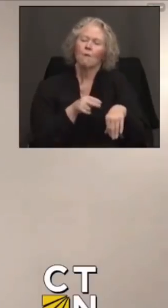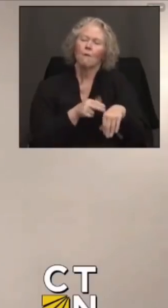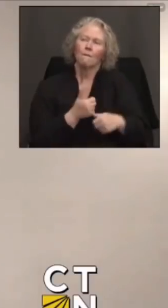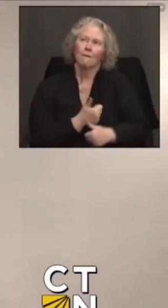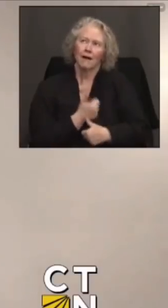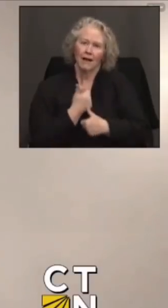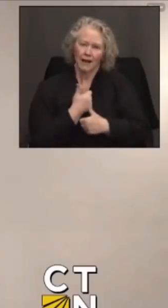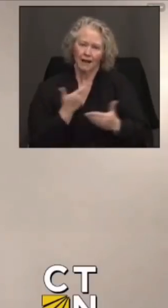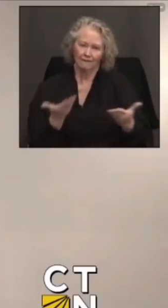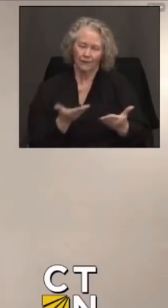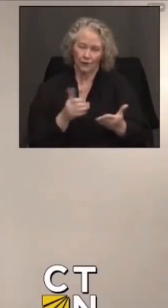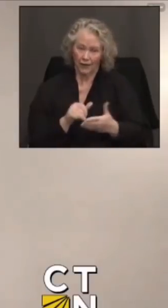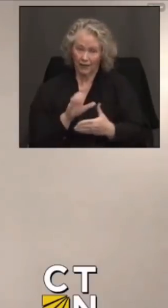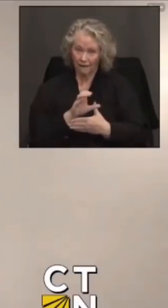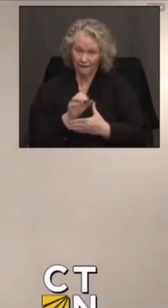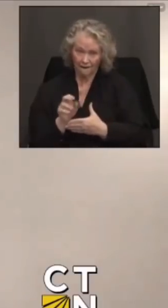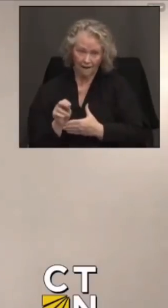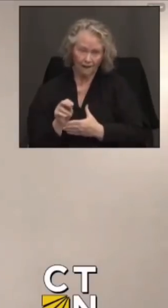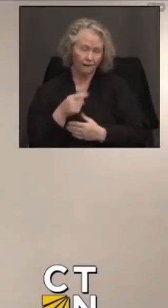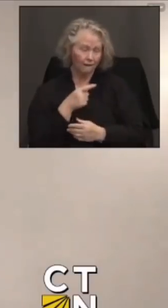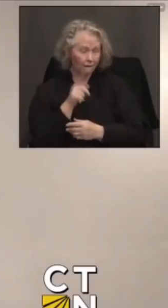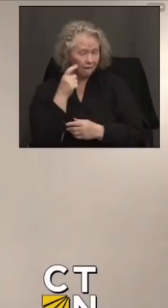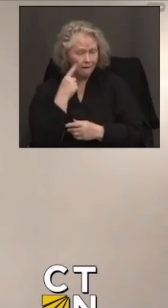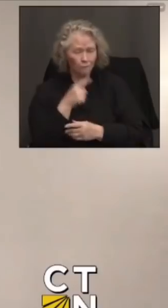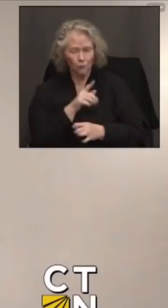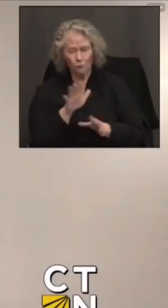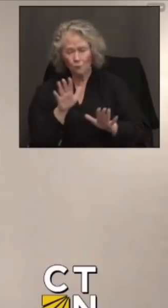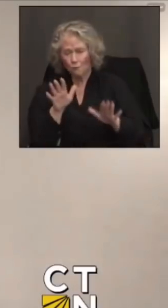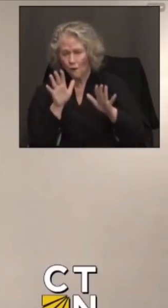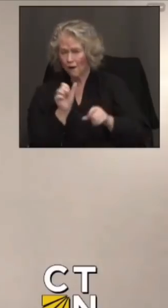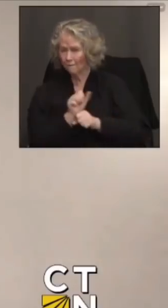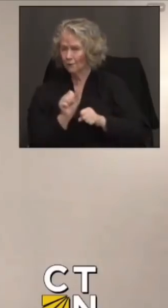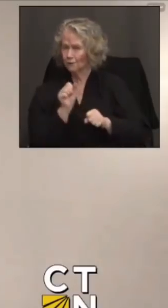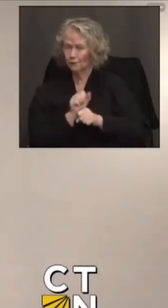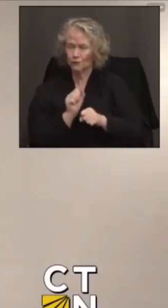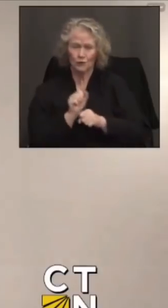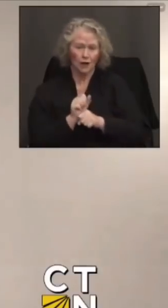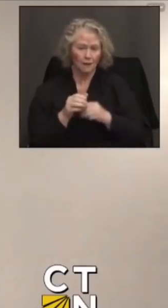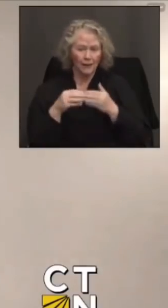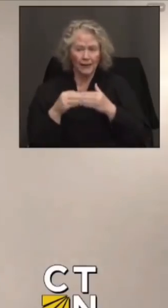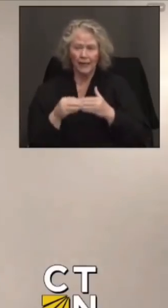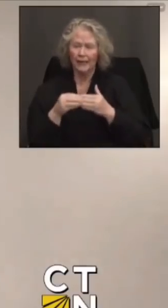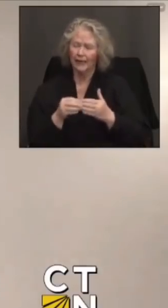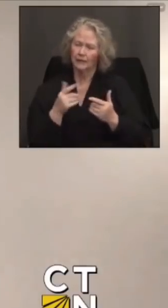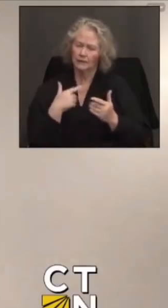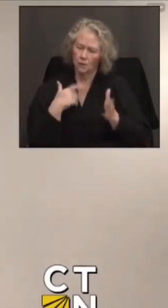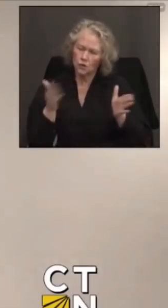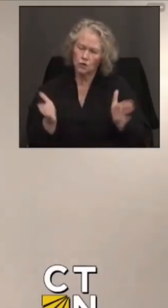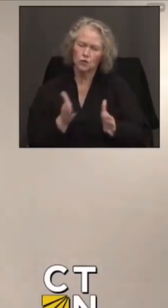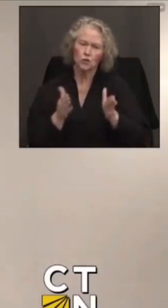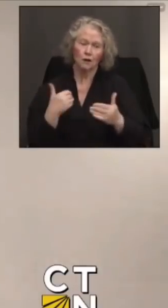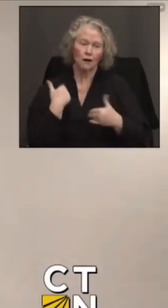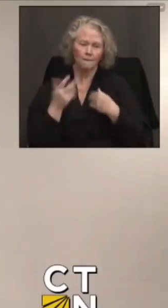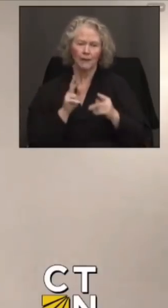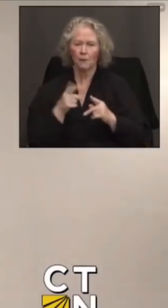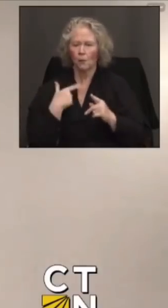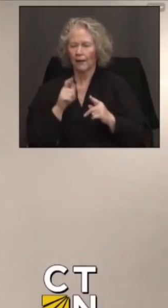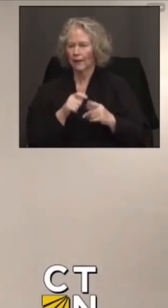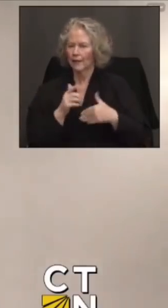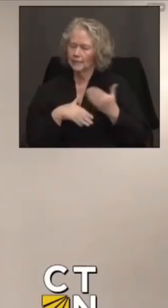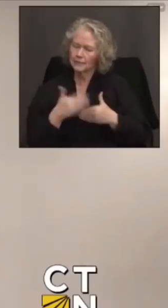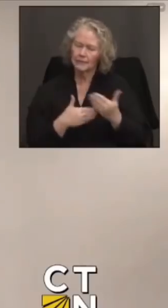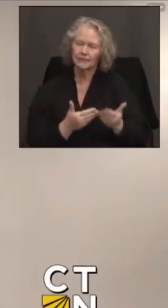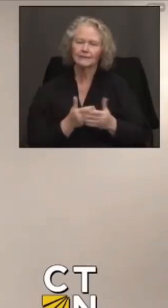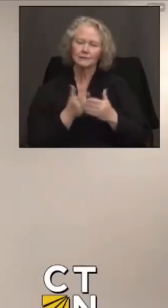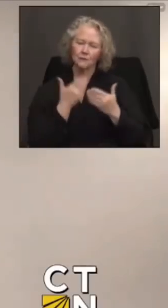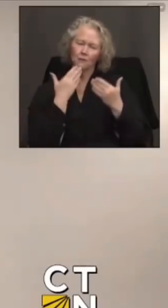in Connecticut. Governor, you've been doing a great job leading the pandemic. And so encouraging our young people, I think, is the right way to go at this time. So